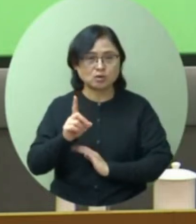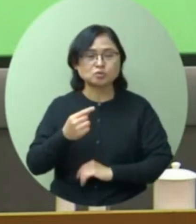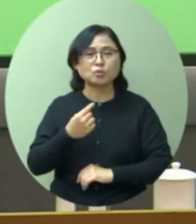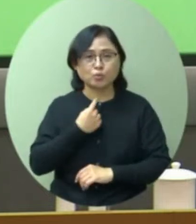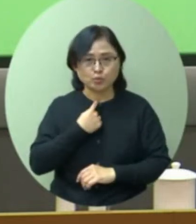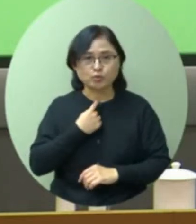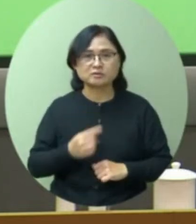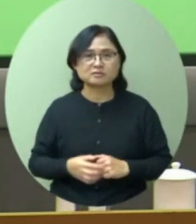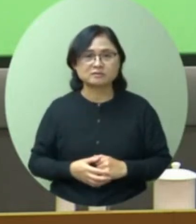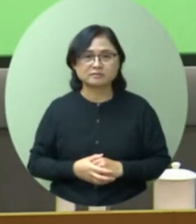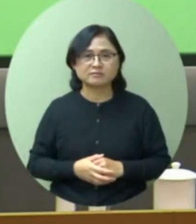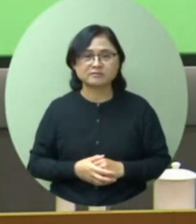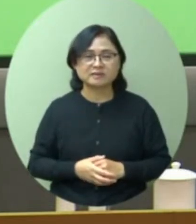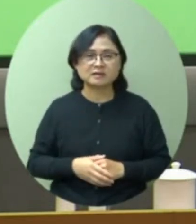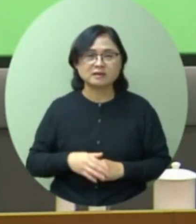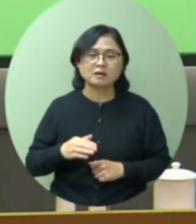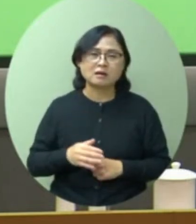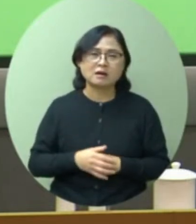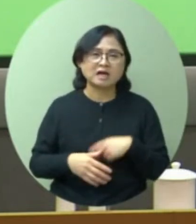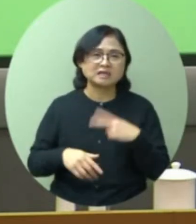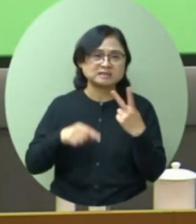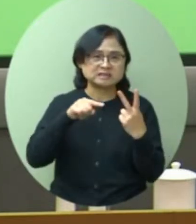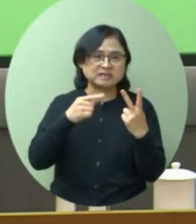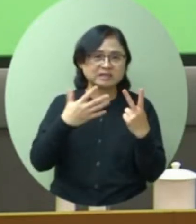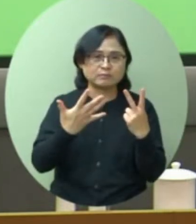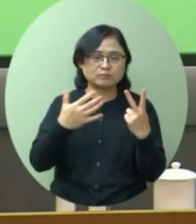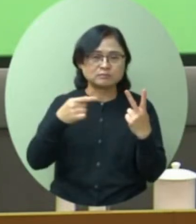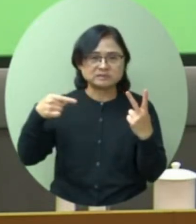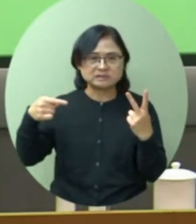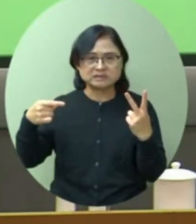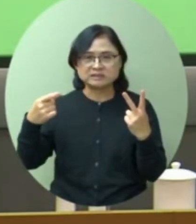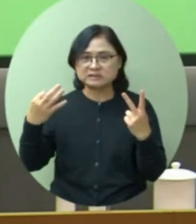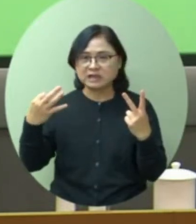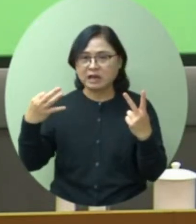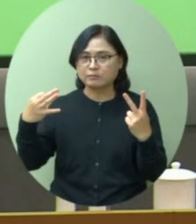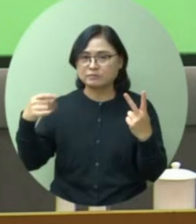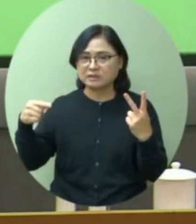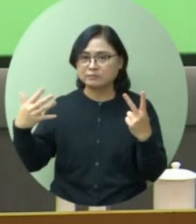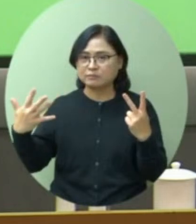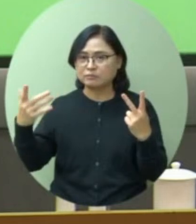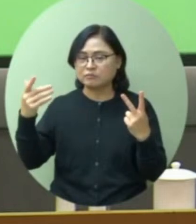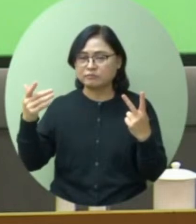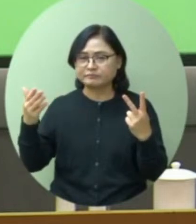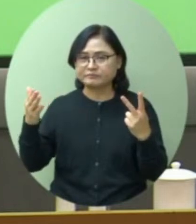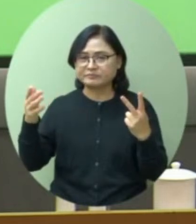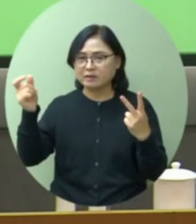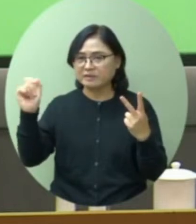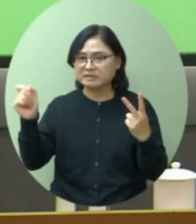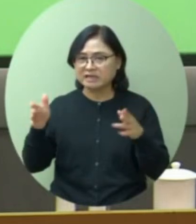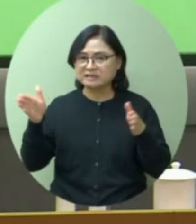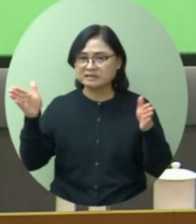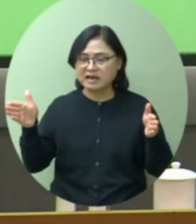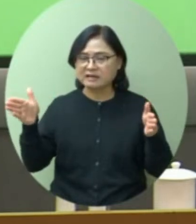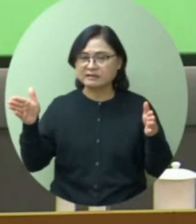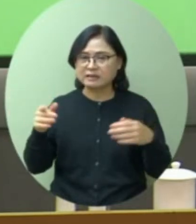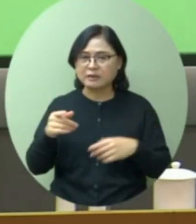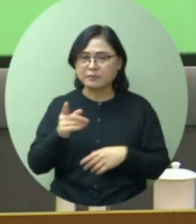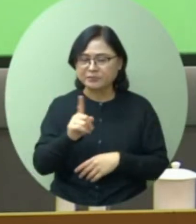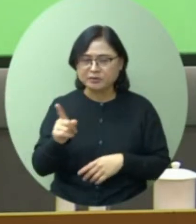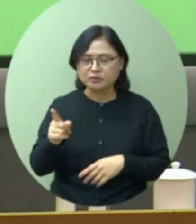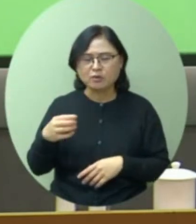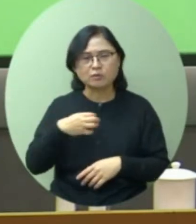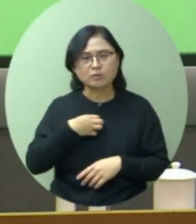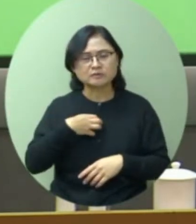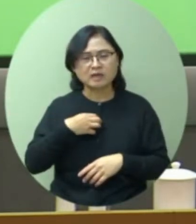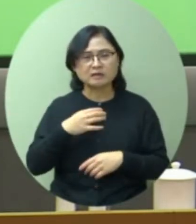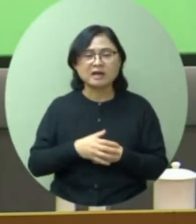and 3.5%. And some analysts have suggested a rate of 3%. So overall,